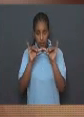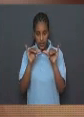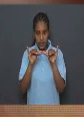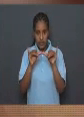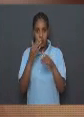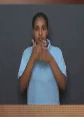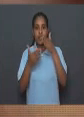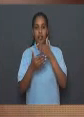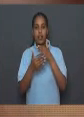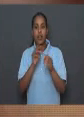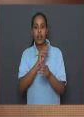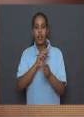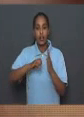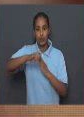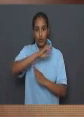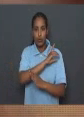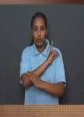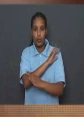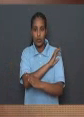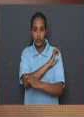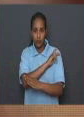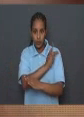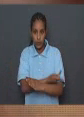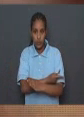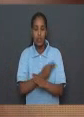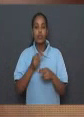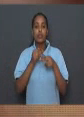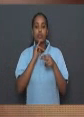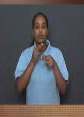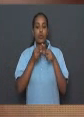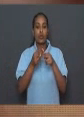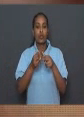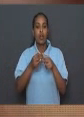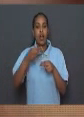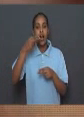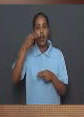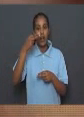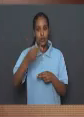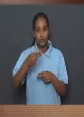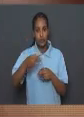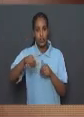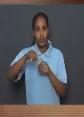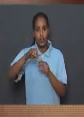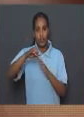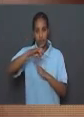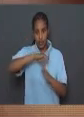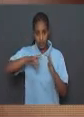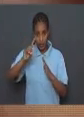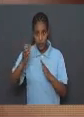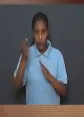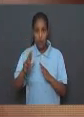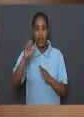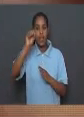standard electrode potential is called a standard hydrogen electrode, or